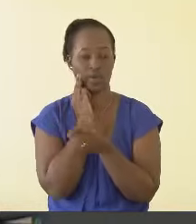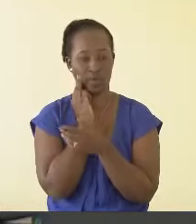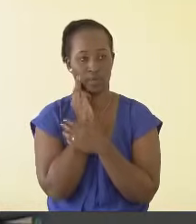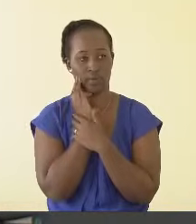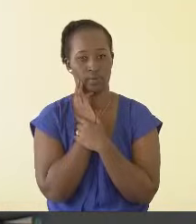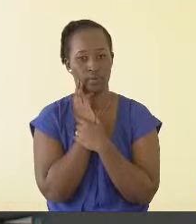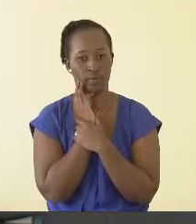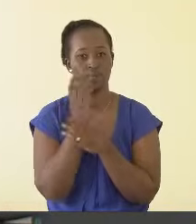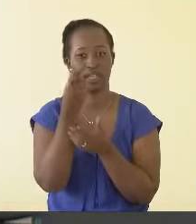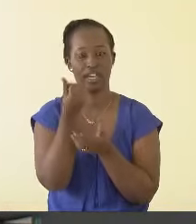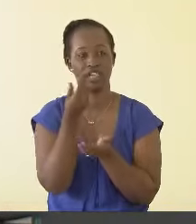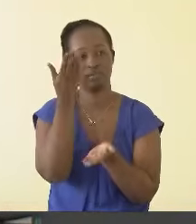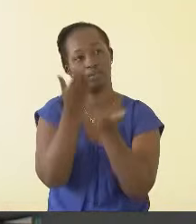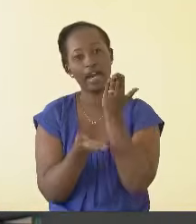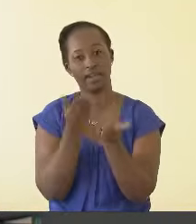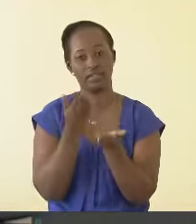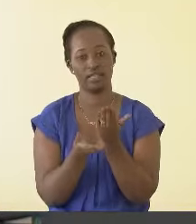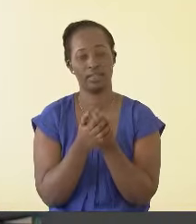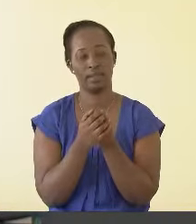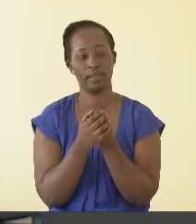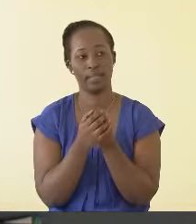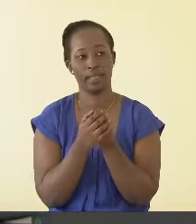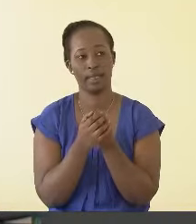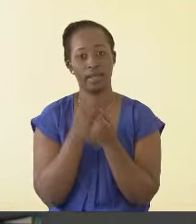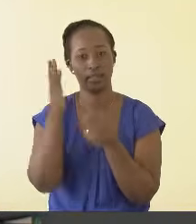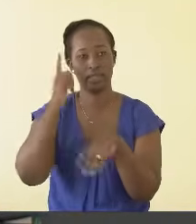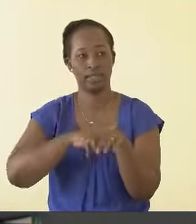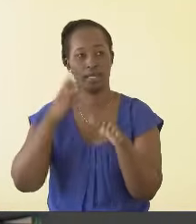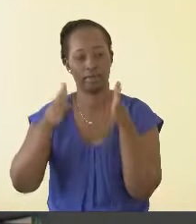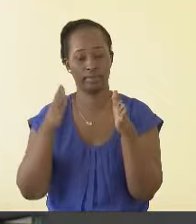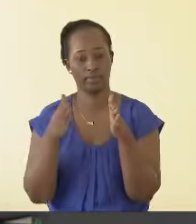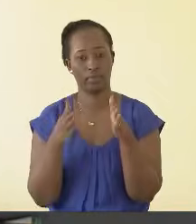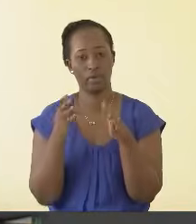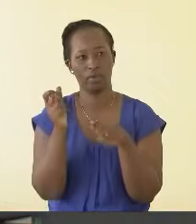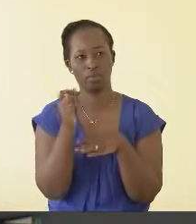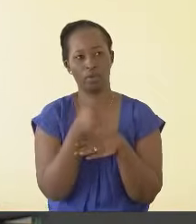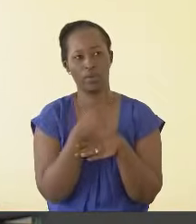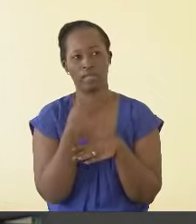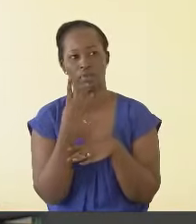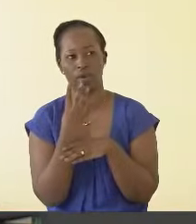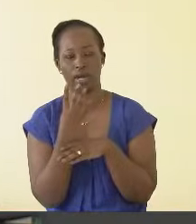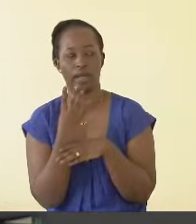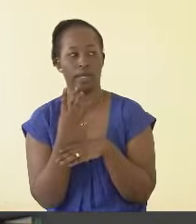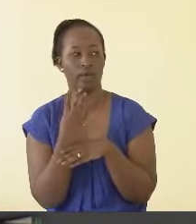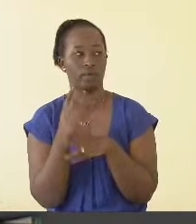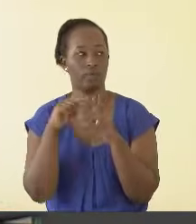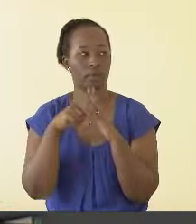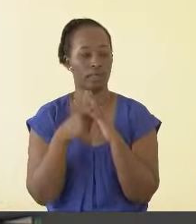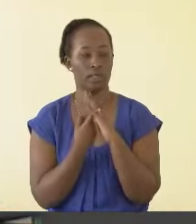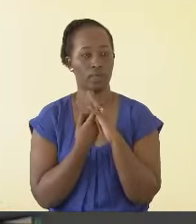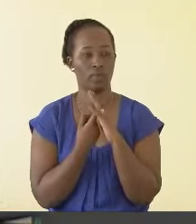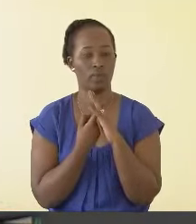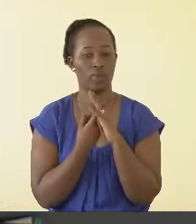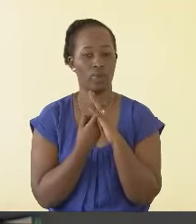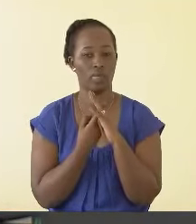that is cash balance brought down on that period. So April was started, or this